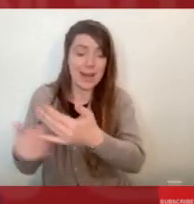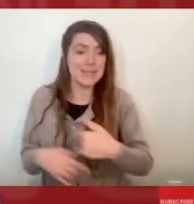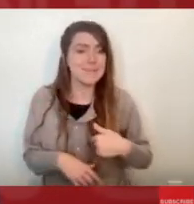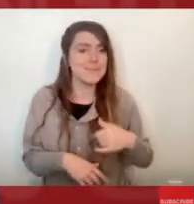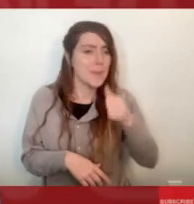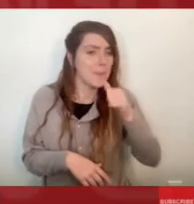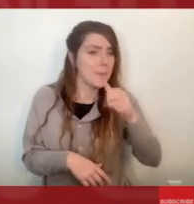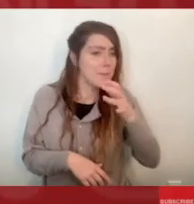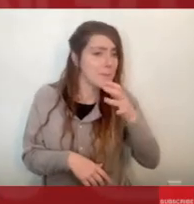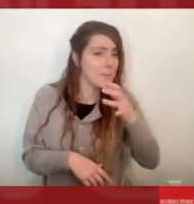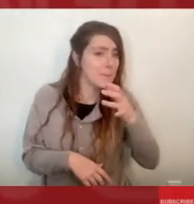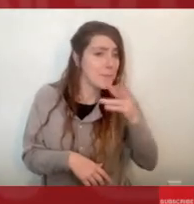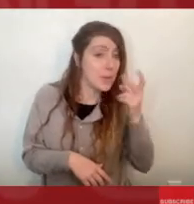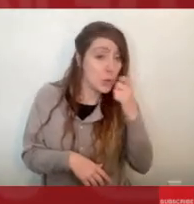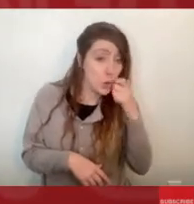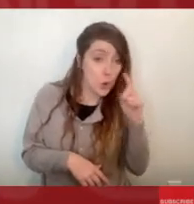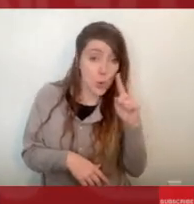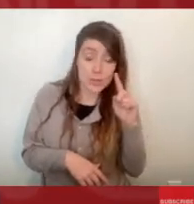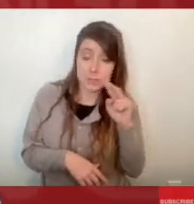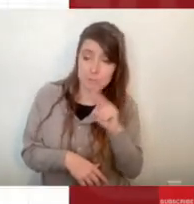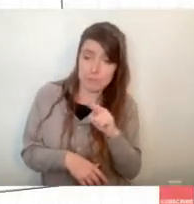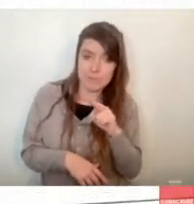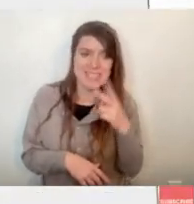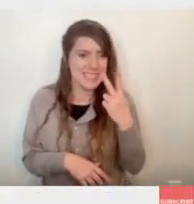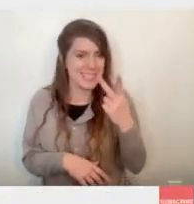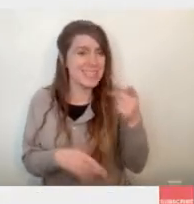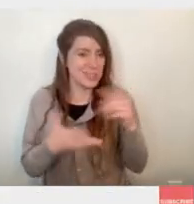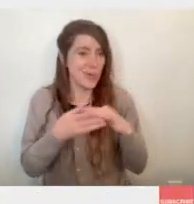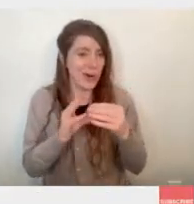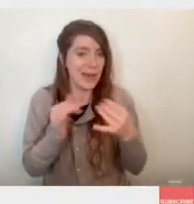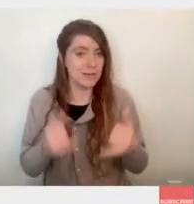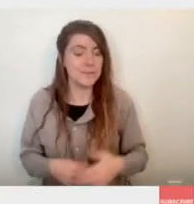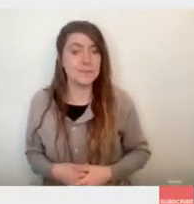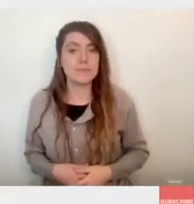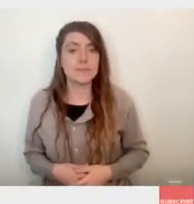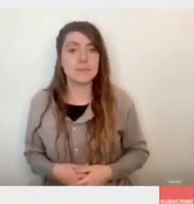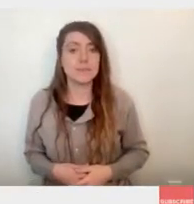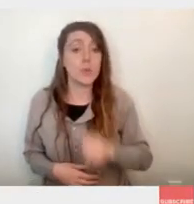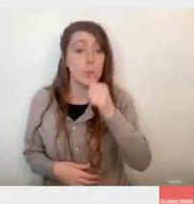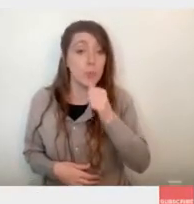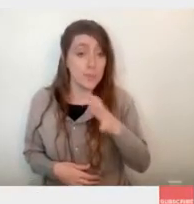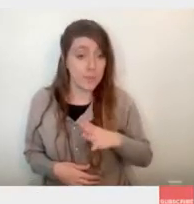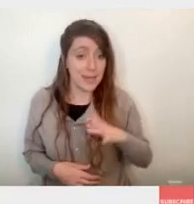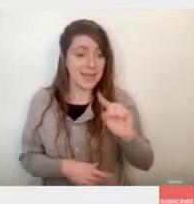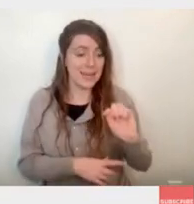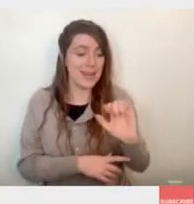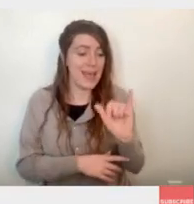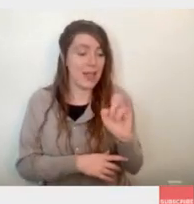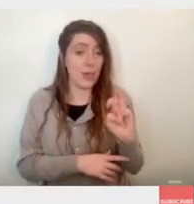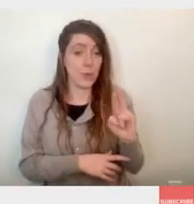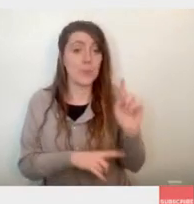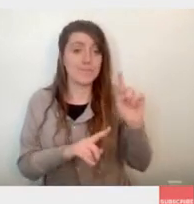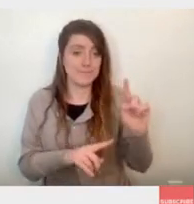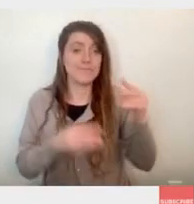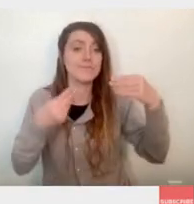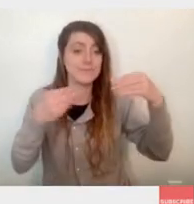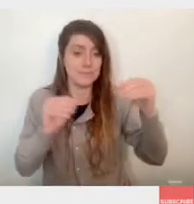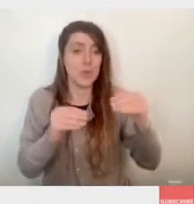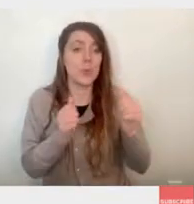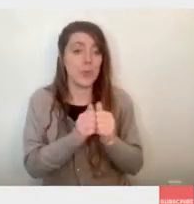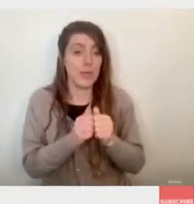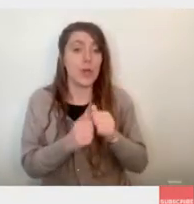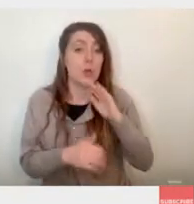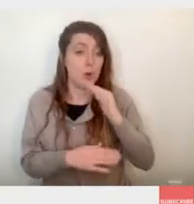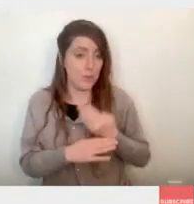powerful moment had an impact greater than they could have ever imagined. Taylor Dinelli was shopping at a Barnes & Noble's with her 4-year-old daughter when they saw